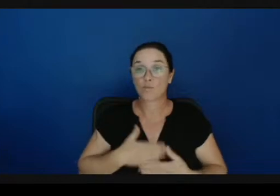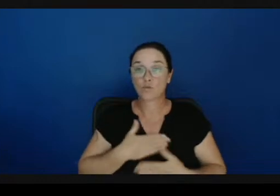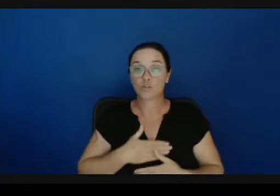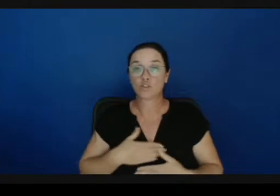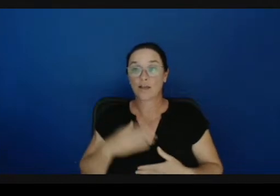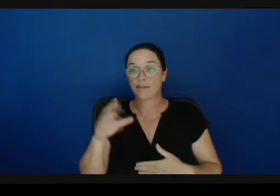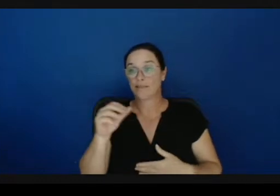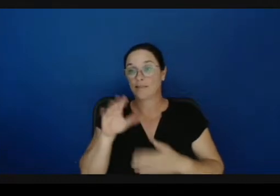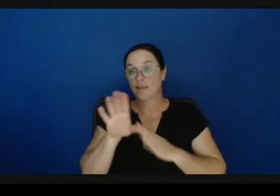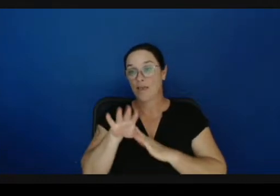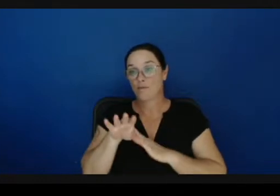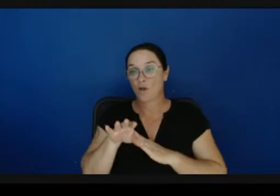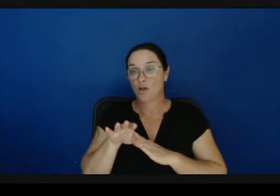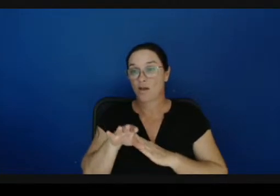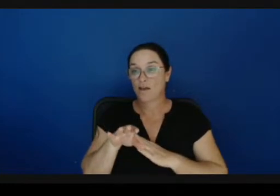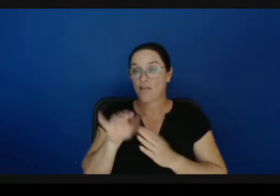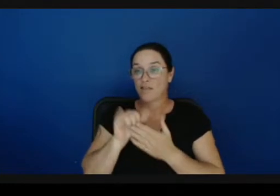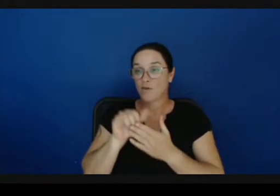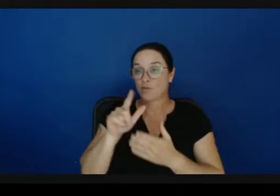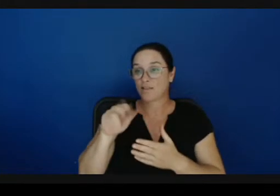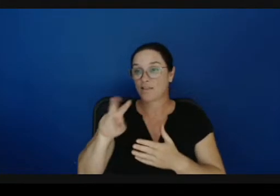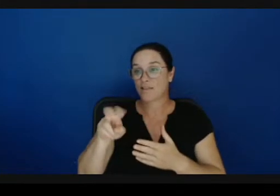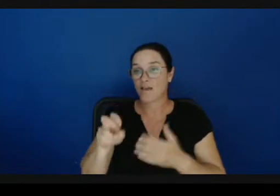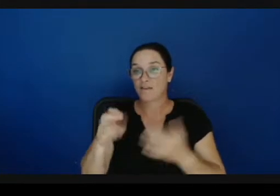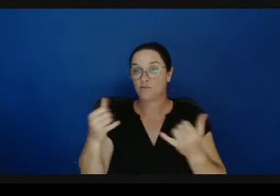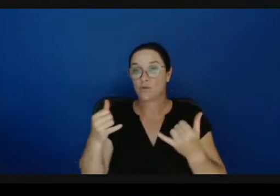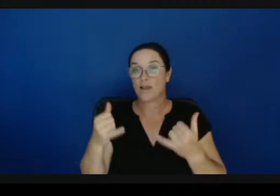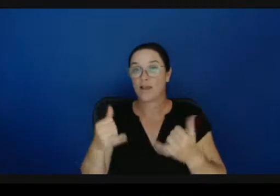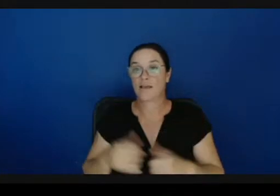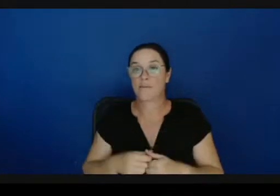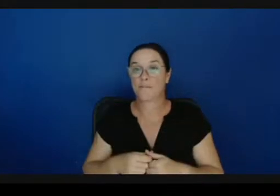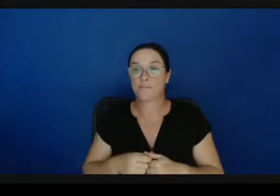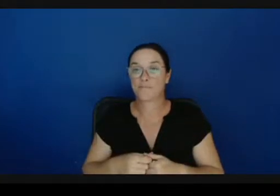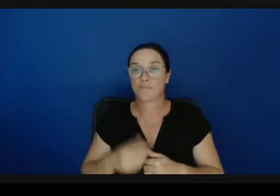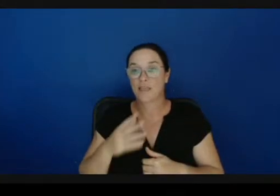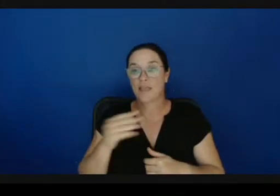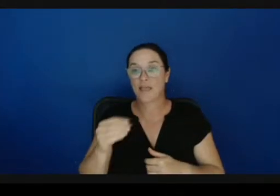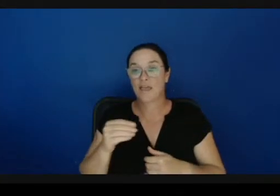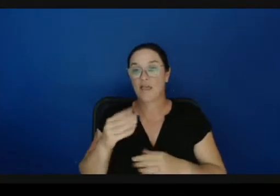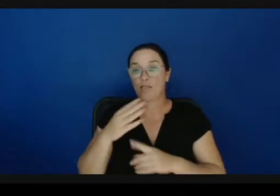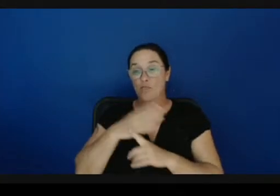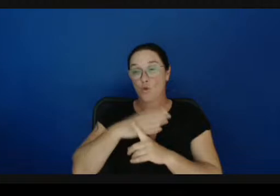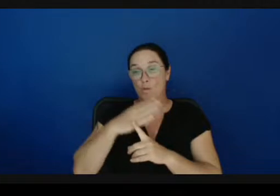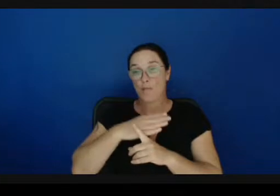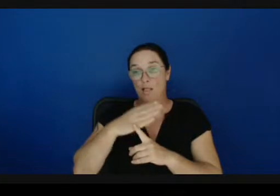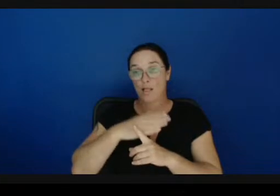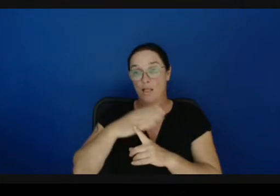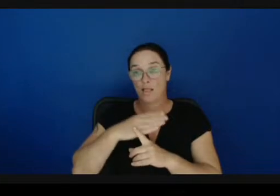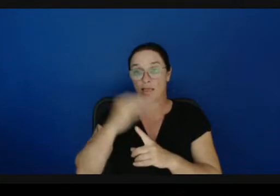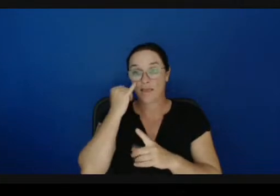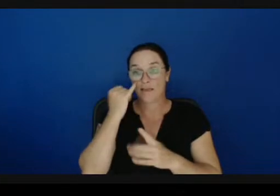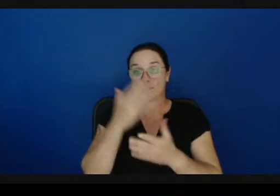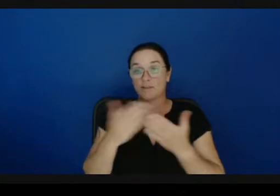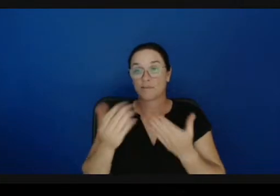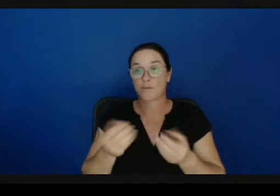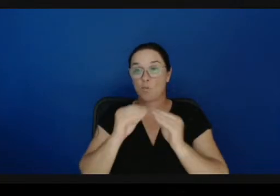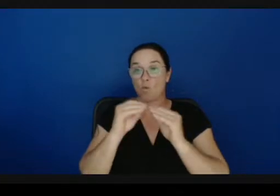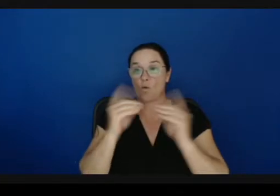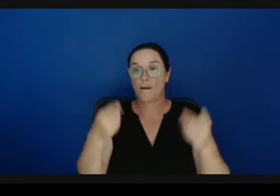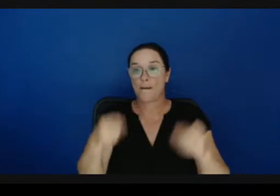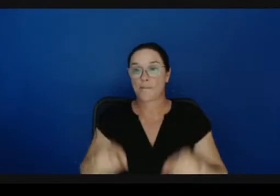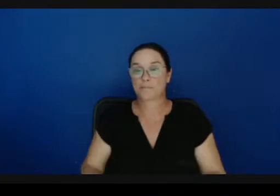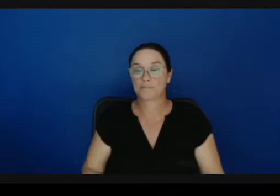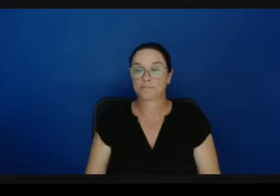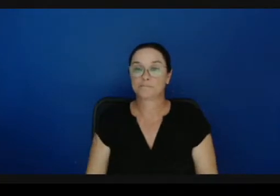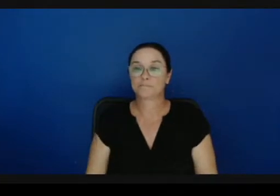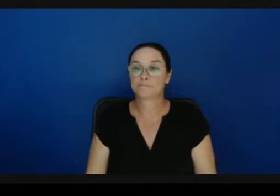coming in live today from the summit in visual and in thermal. In case something were to happen again, we do have that up